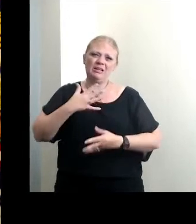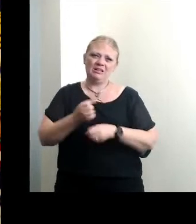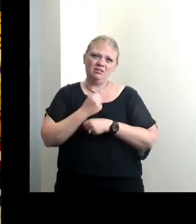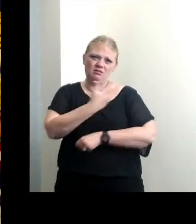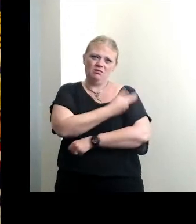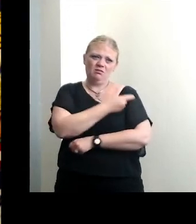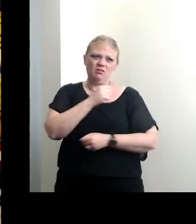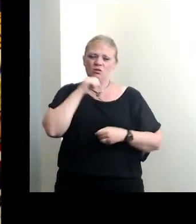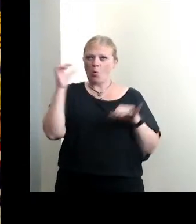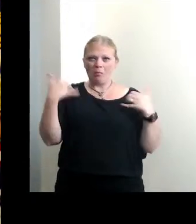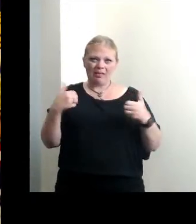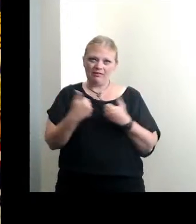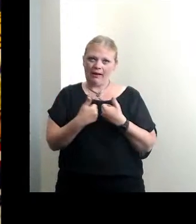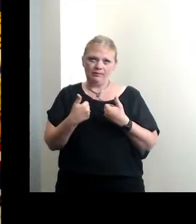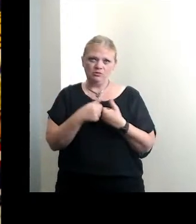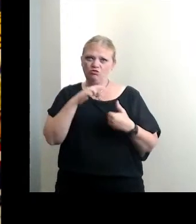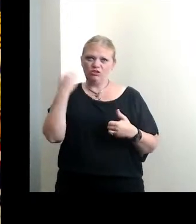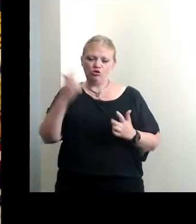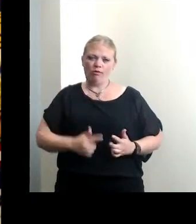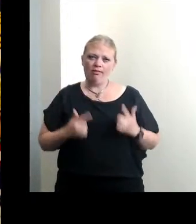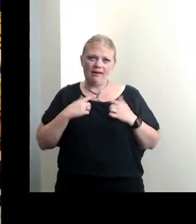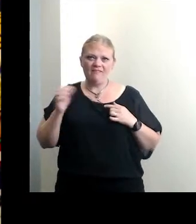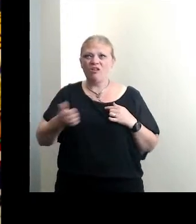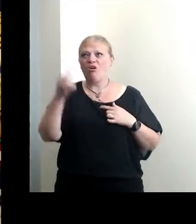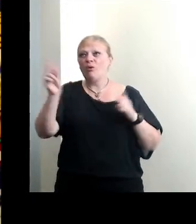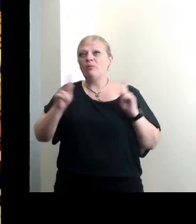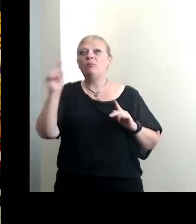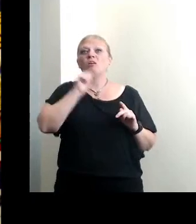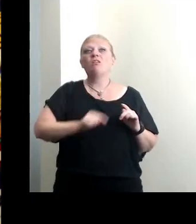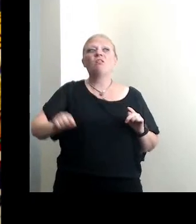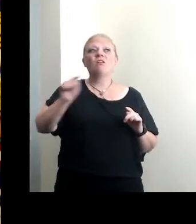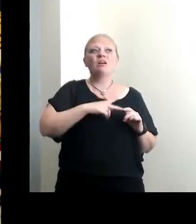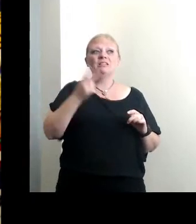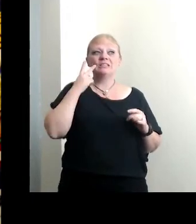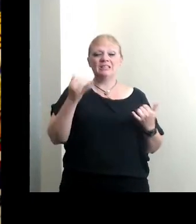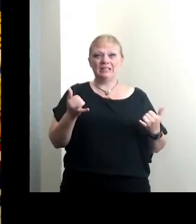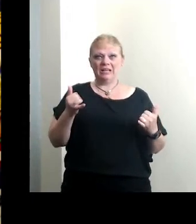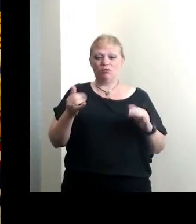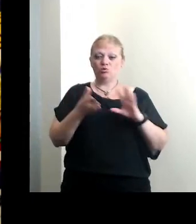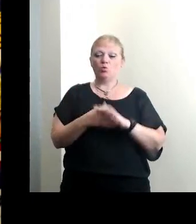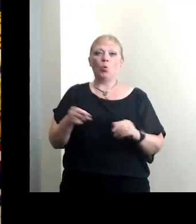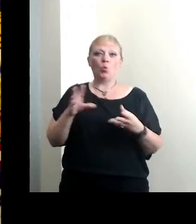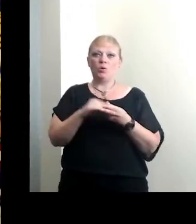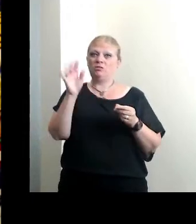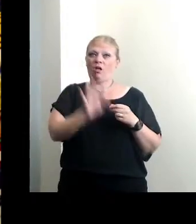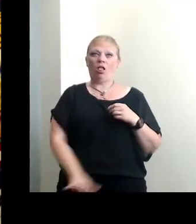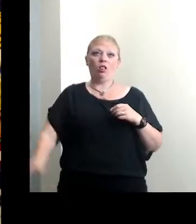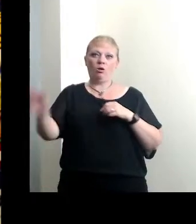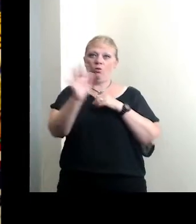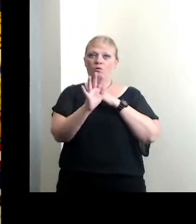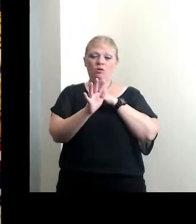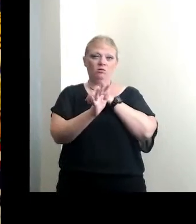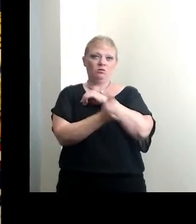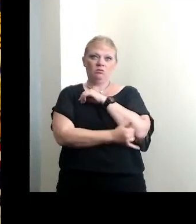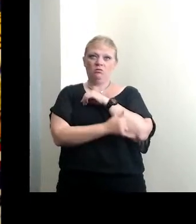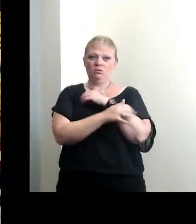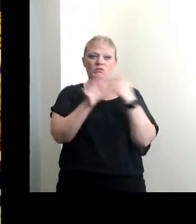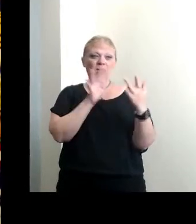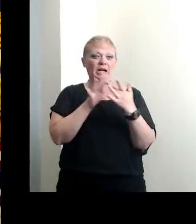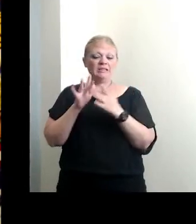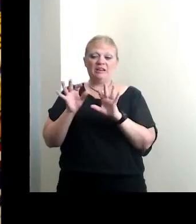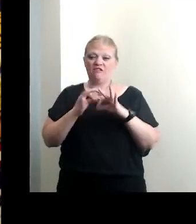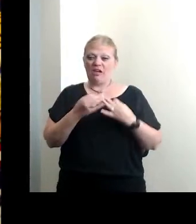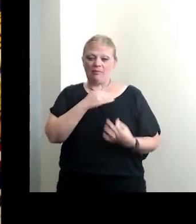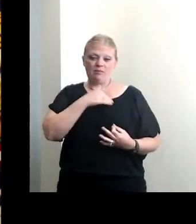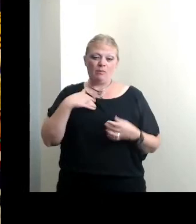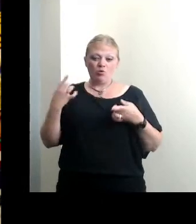play Russian roulette. There's individuals out there that we're seeing where now stories nationwide contacted family members while they're in